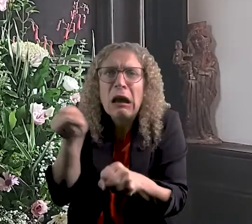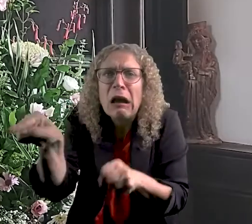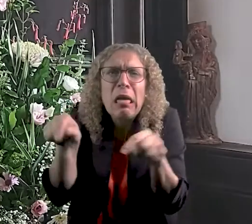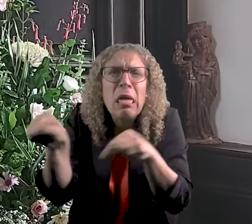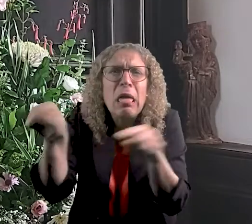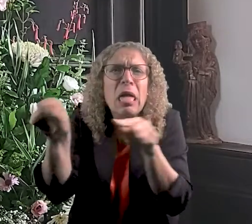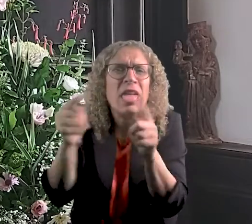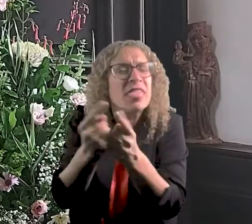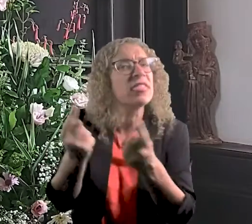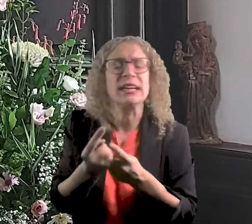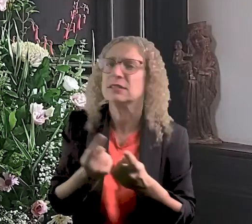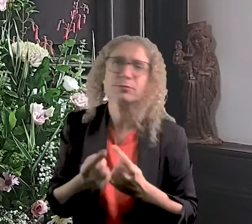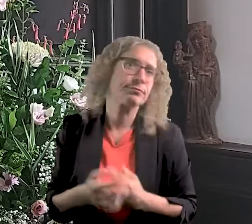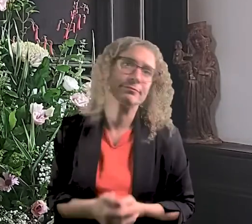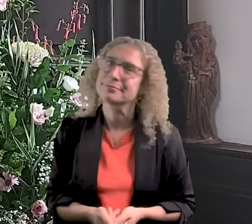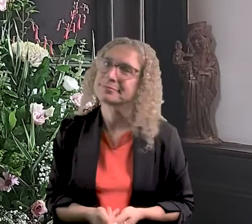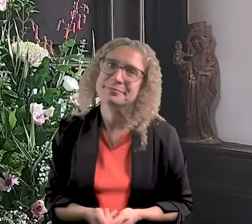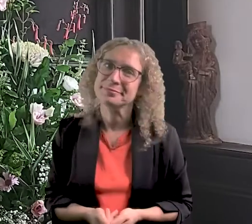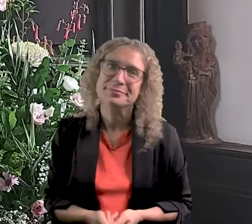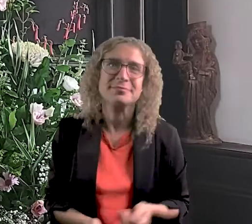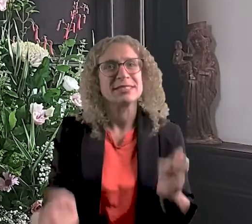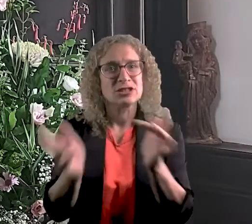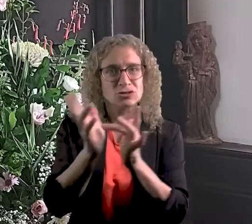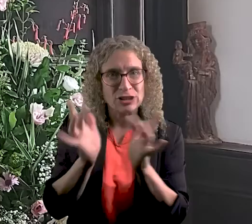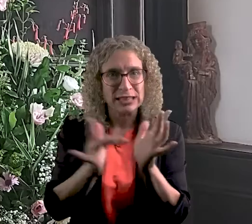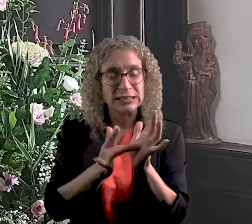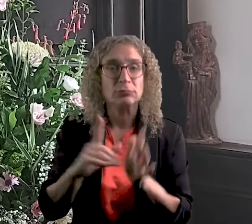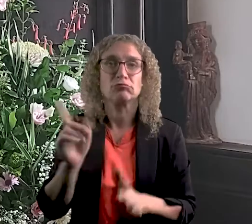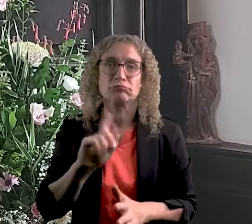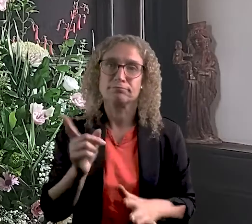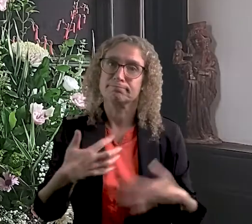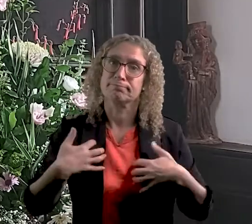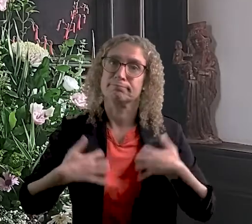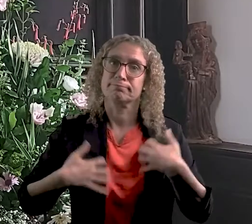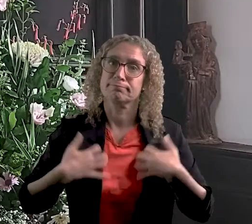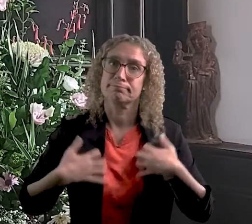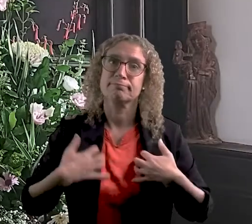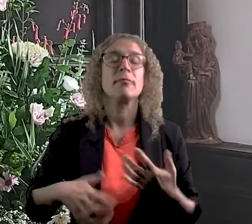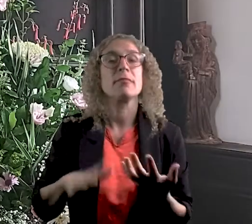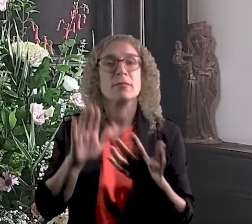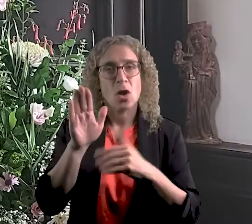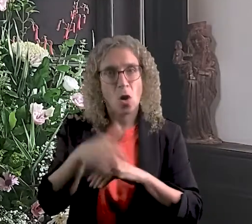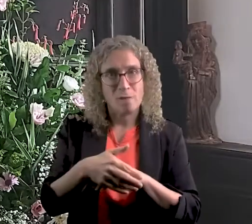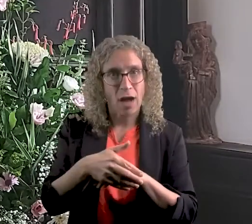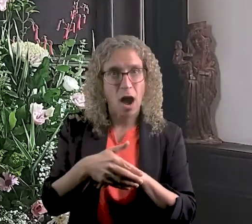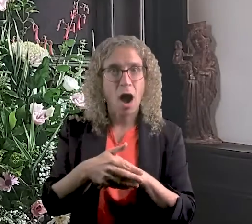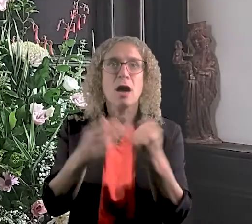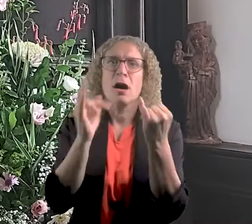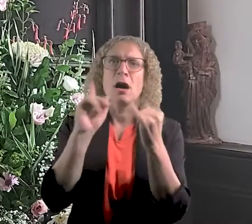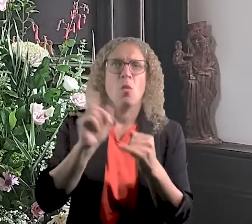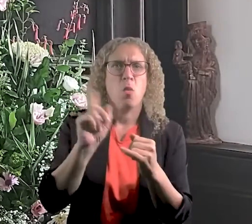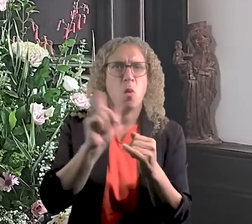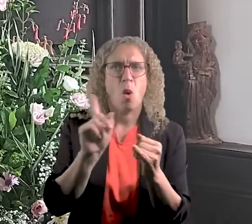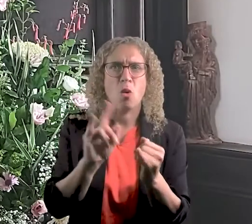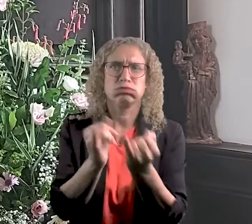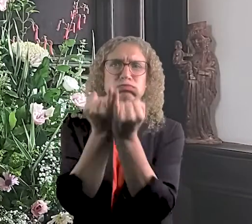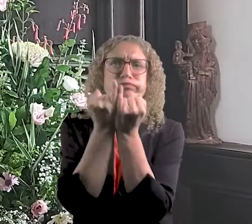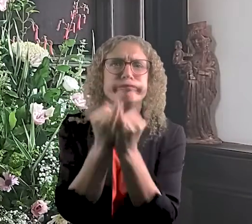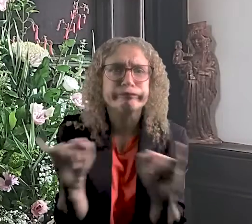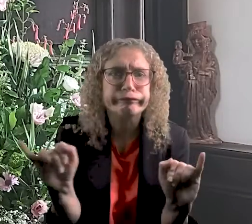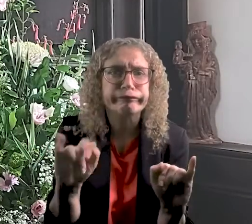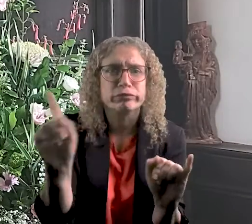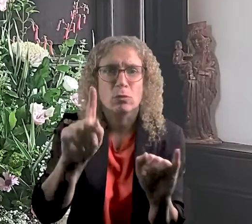of injustices. It was, and is, however, about the bearing up, the destroying